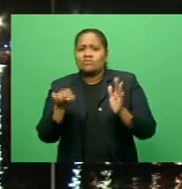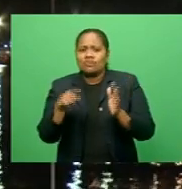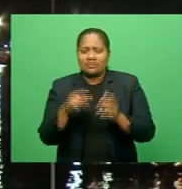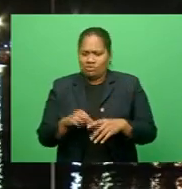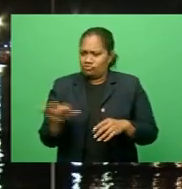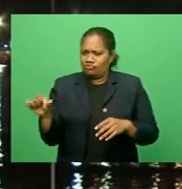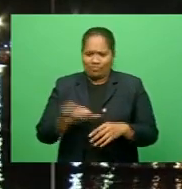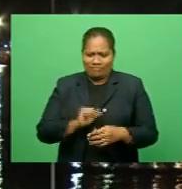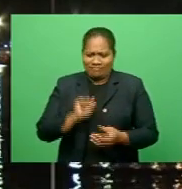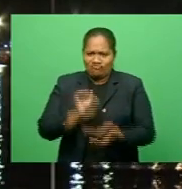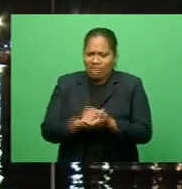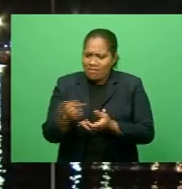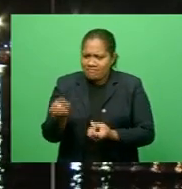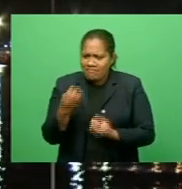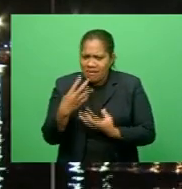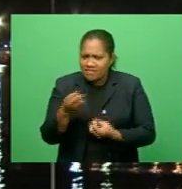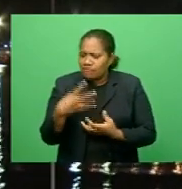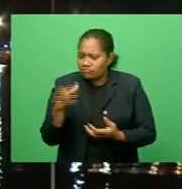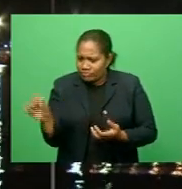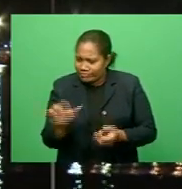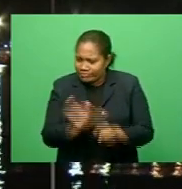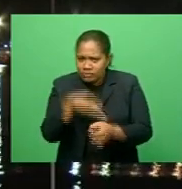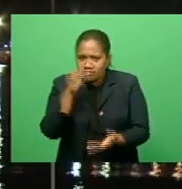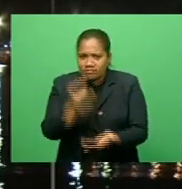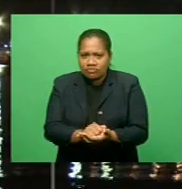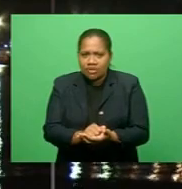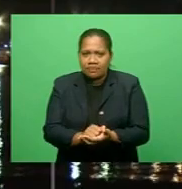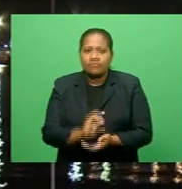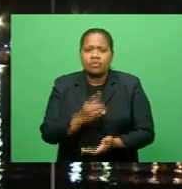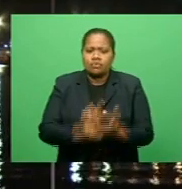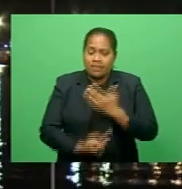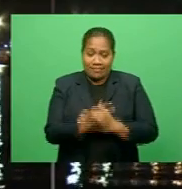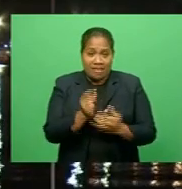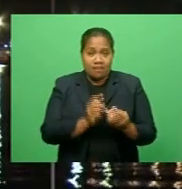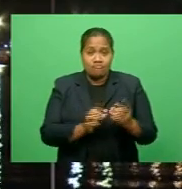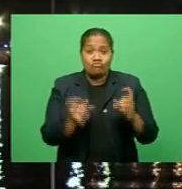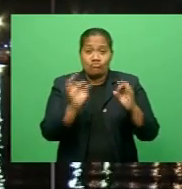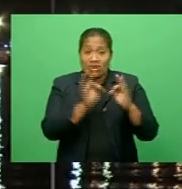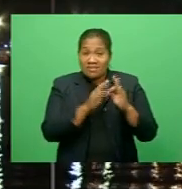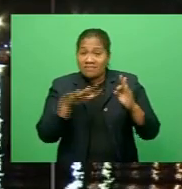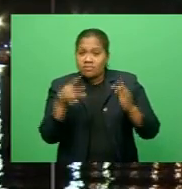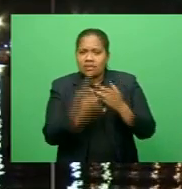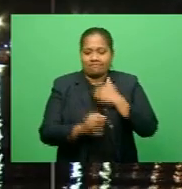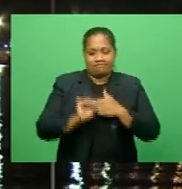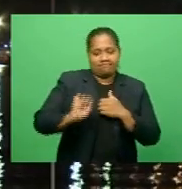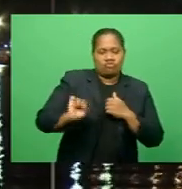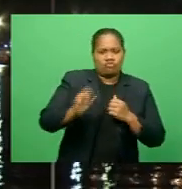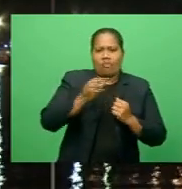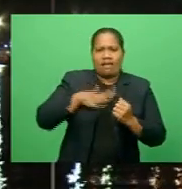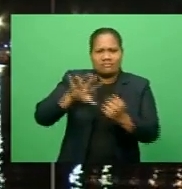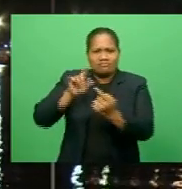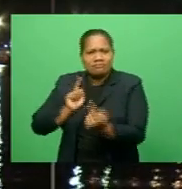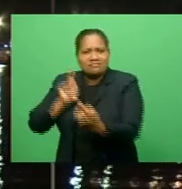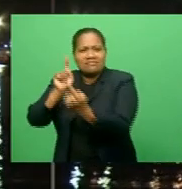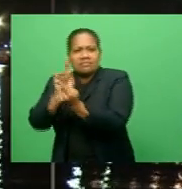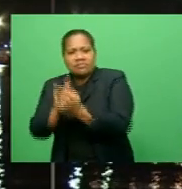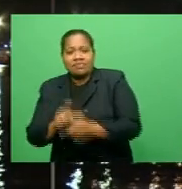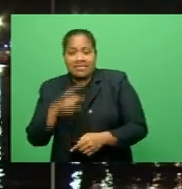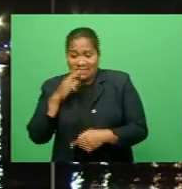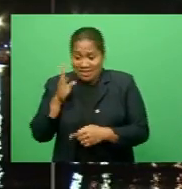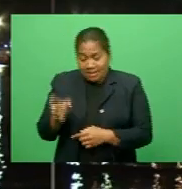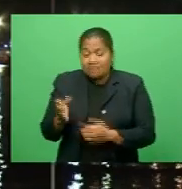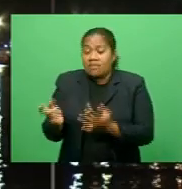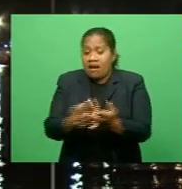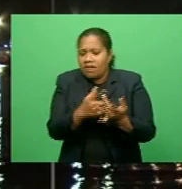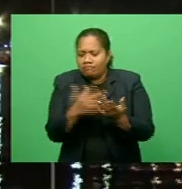facts right. This came after Mbulitavu refused to recognize the appointment, saying he and others are compiling paperwork to seek